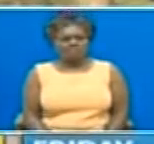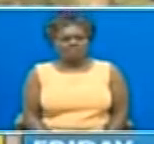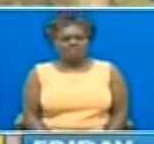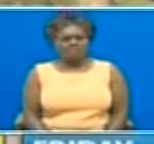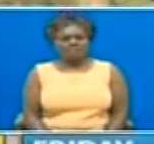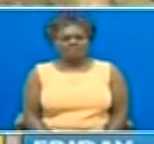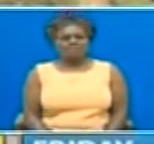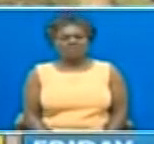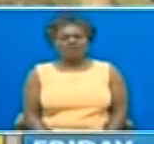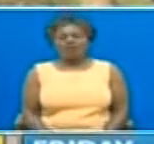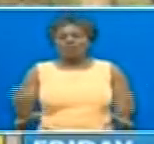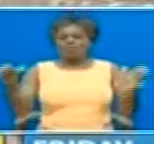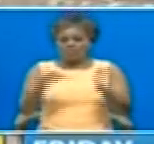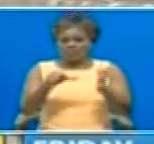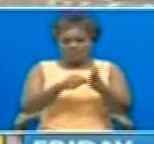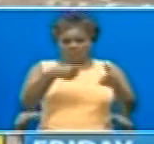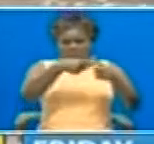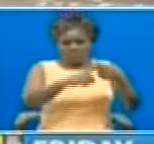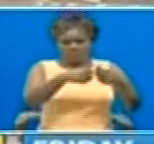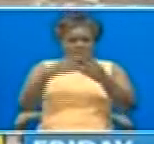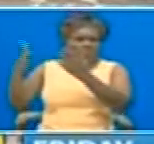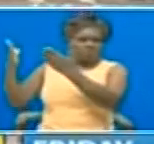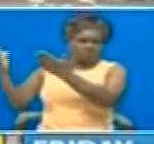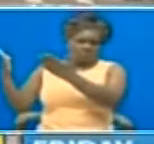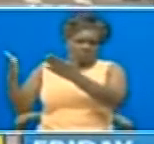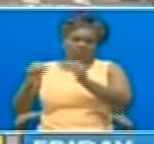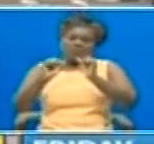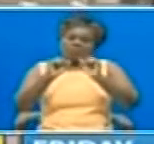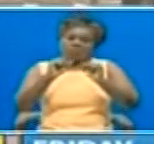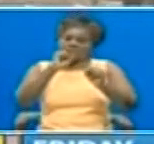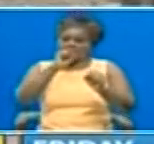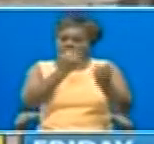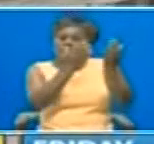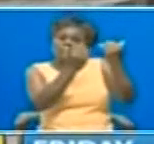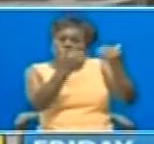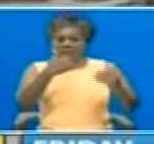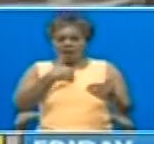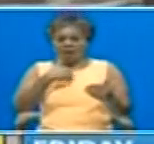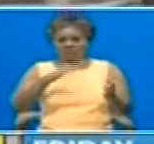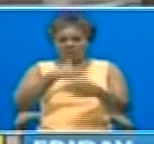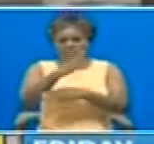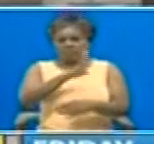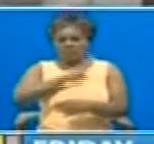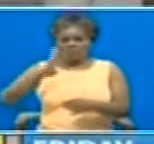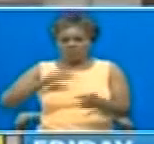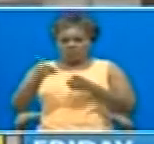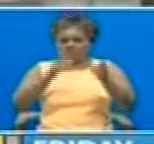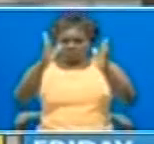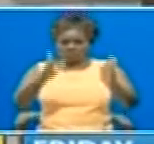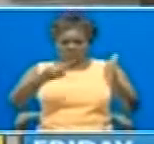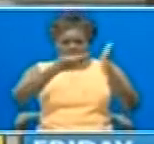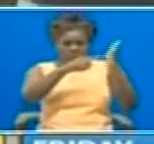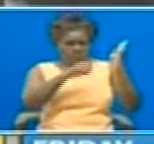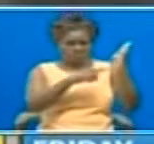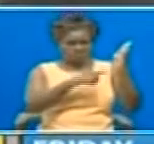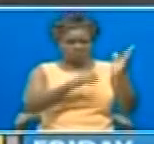The fate of troubled sugar miller Mumias is looking somewhat promising after the board of directors issued stern directives aimed